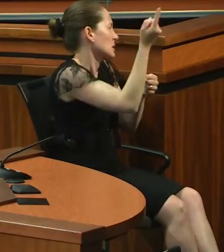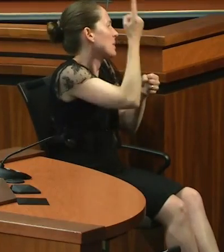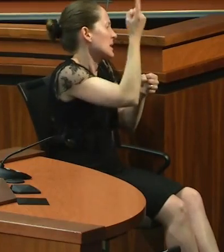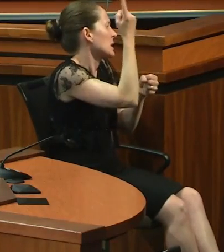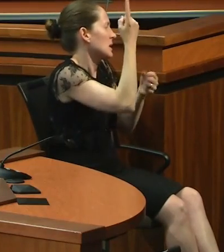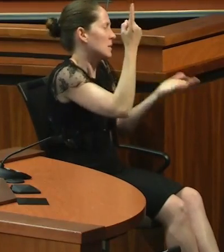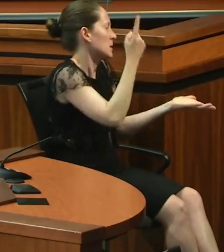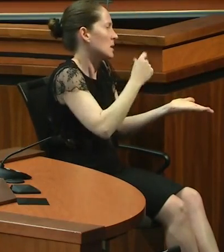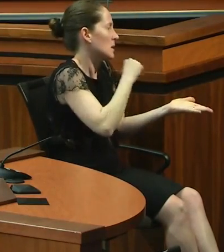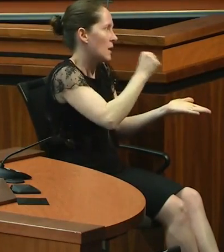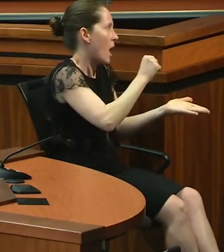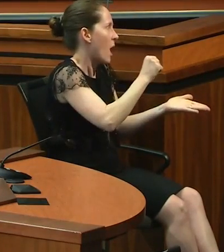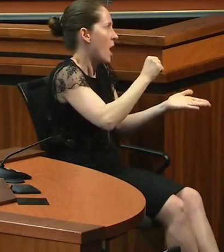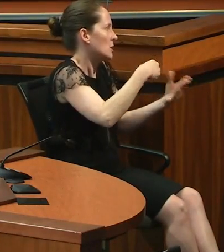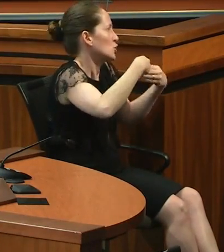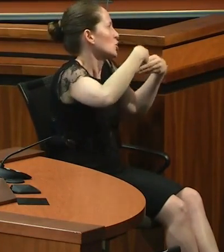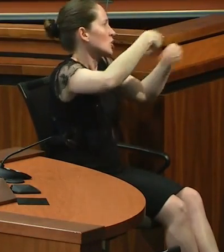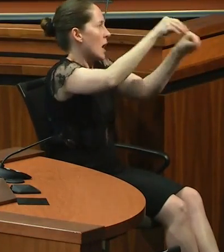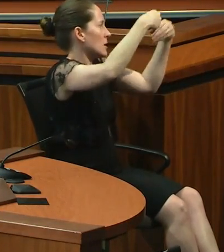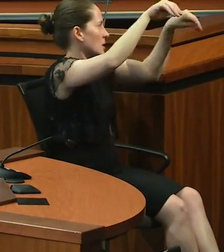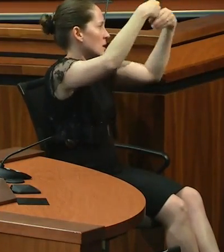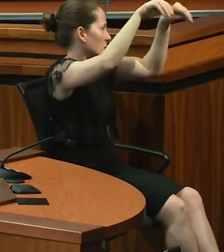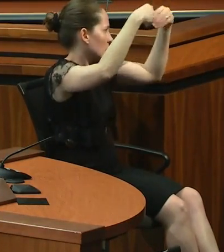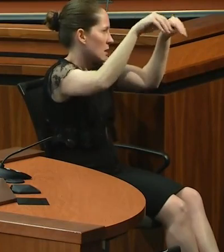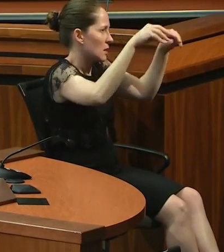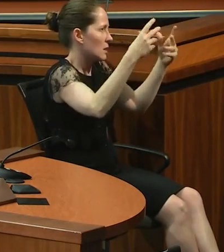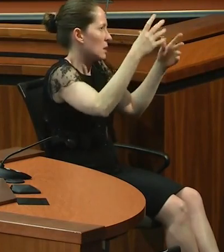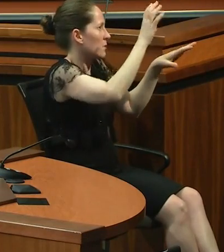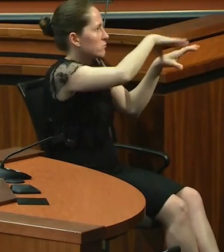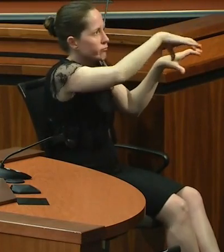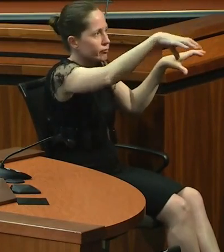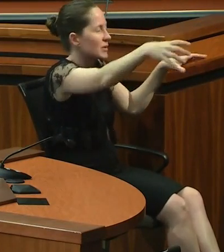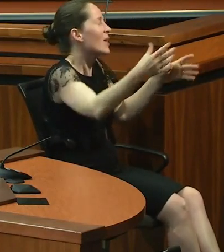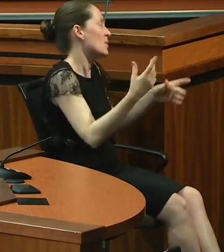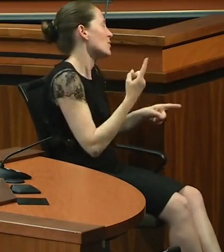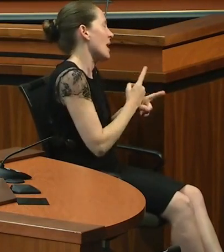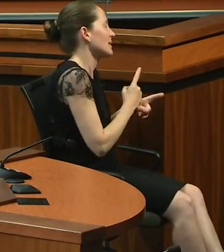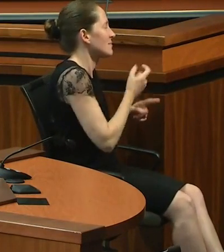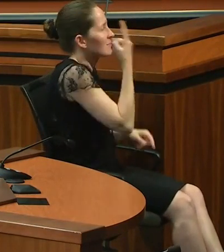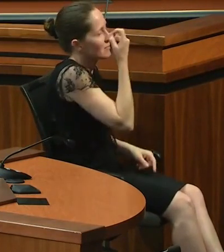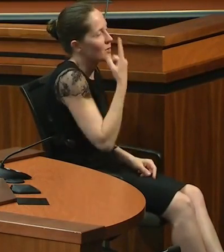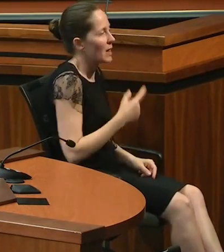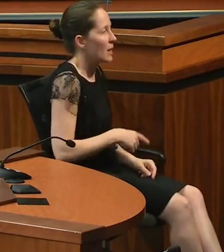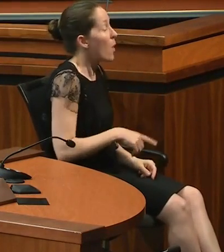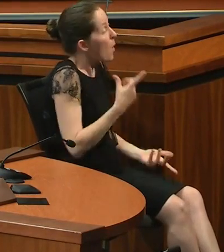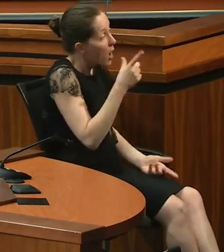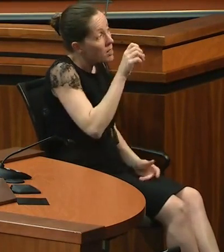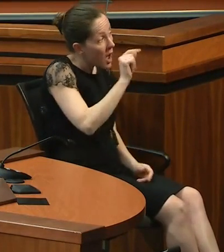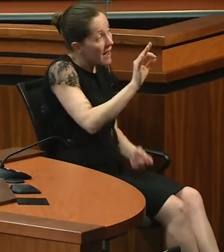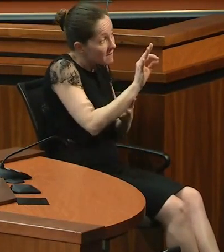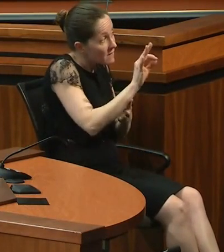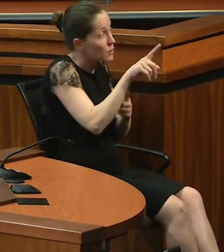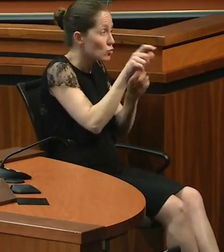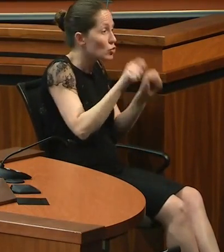much necessarily build a shopping mall on top of it. Right. Or lot F, you could build the parking lot back on top of the underground facility.